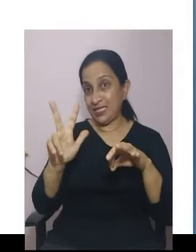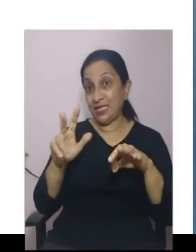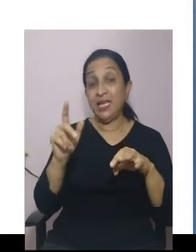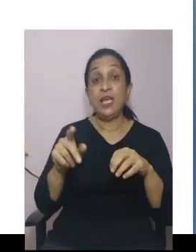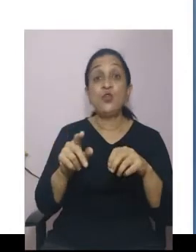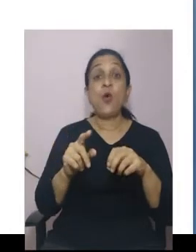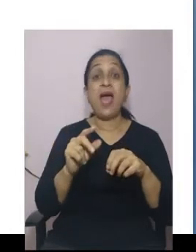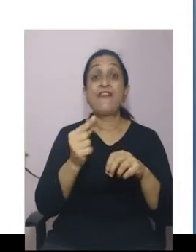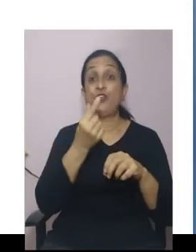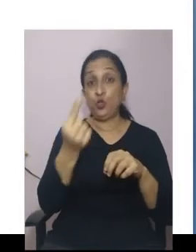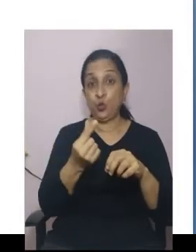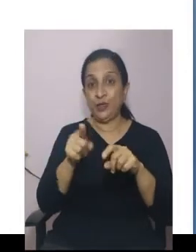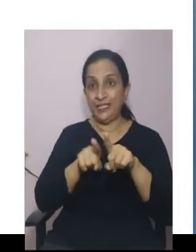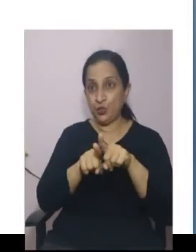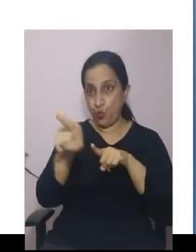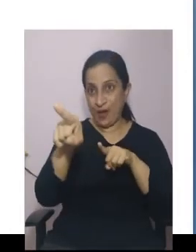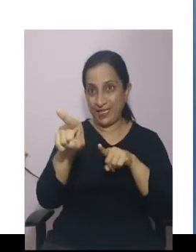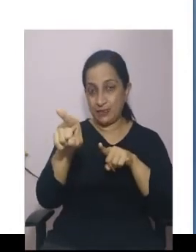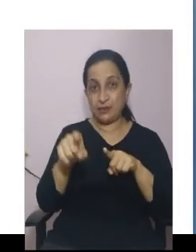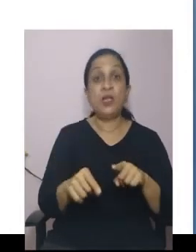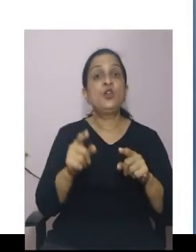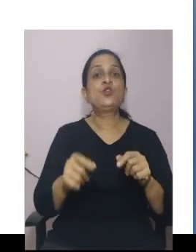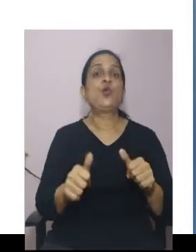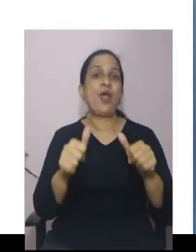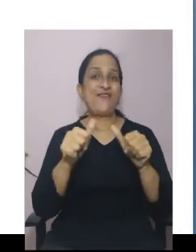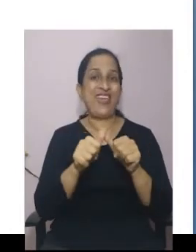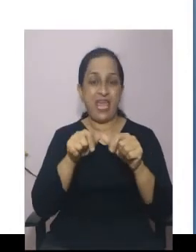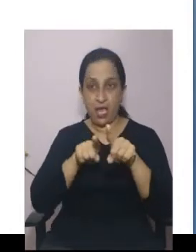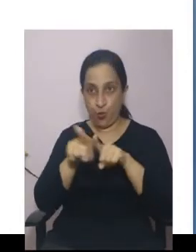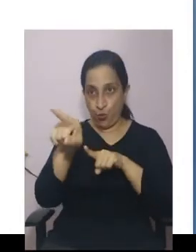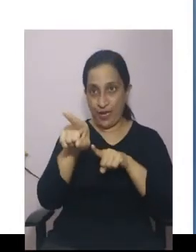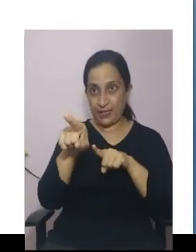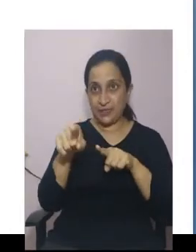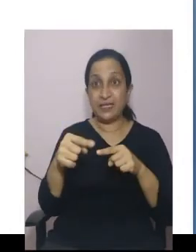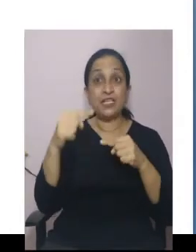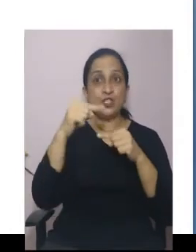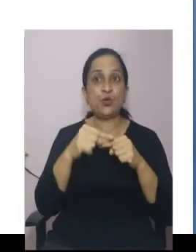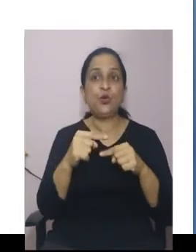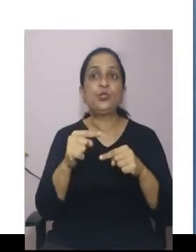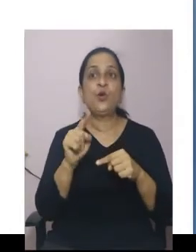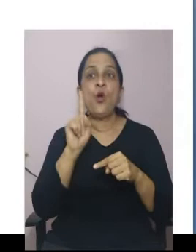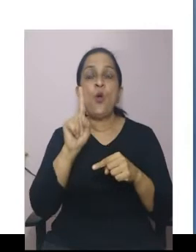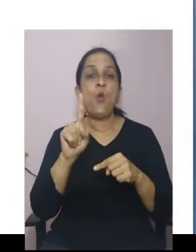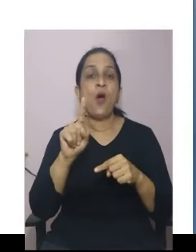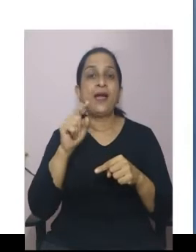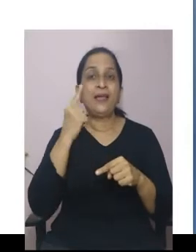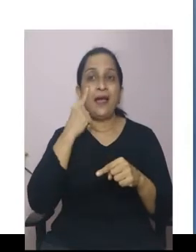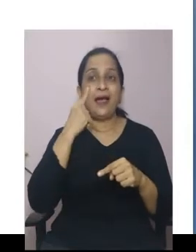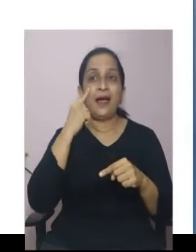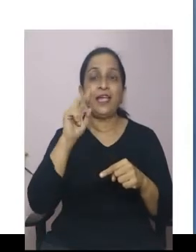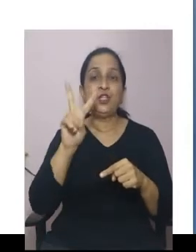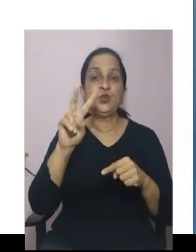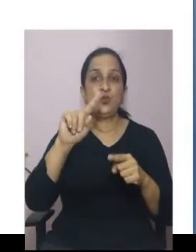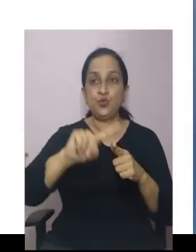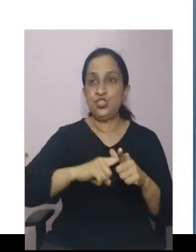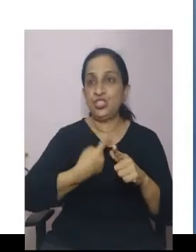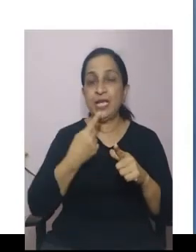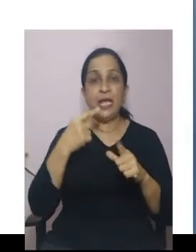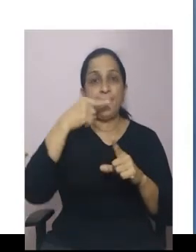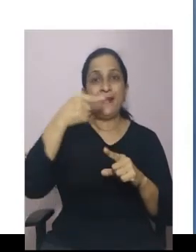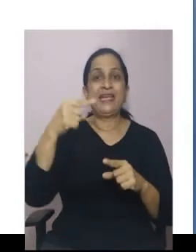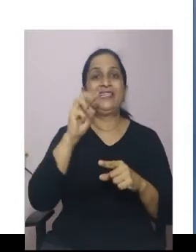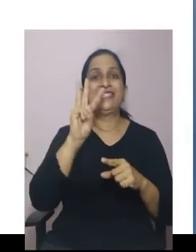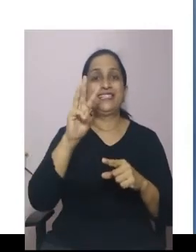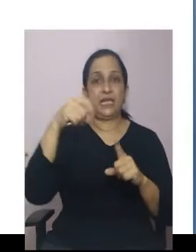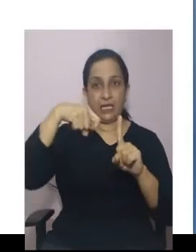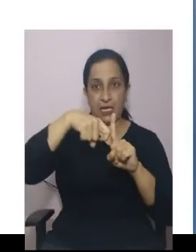Then eighth problem, find the unit vector of vector 1 I 2j minus 3k. What is the definition of unit